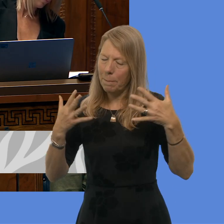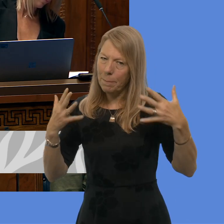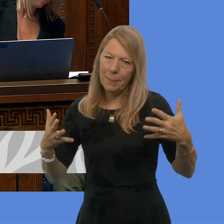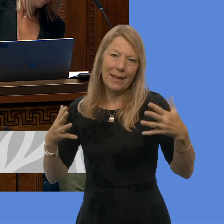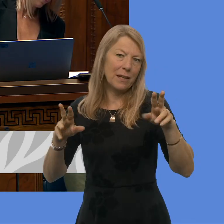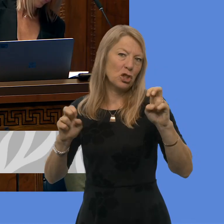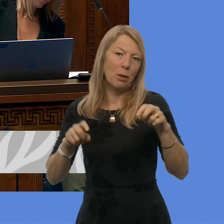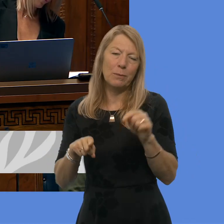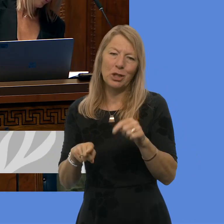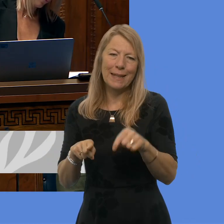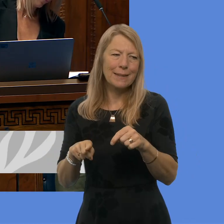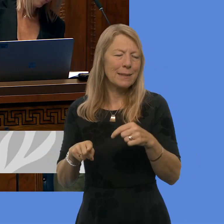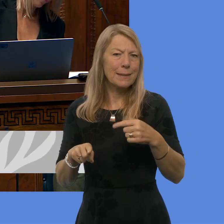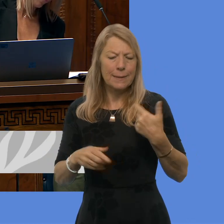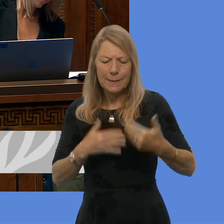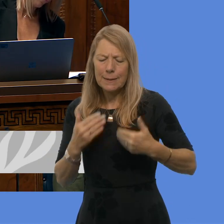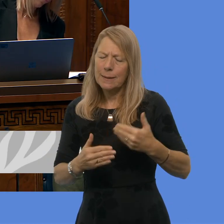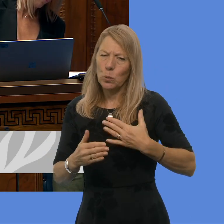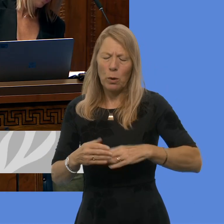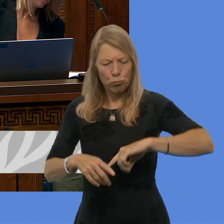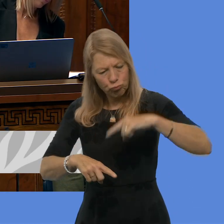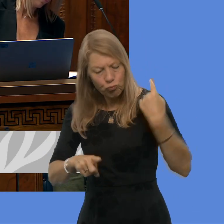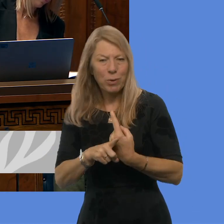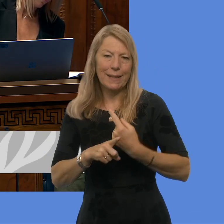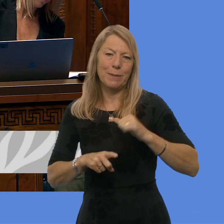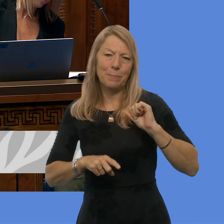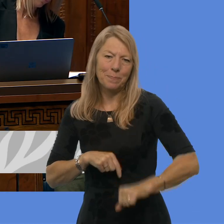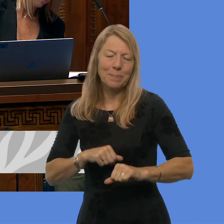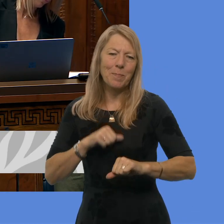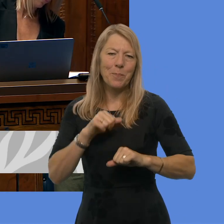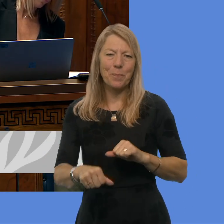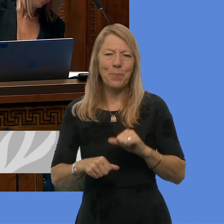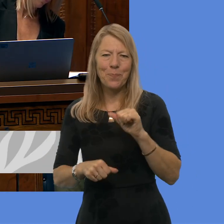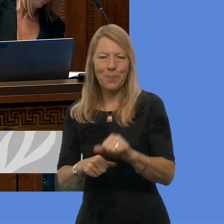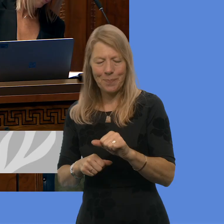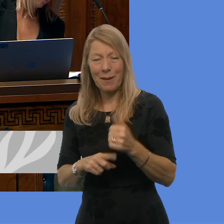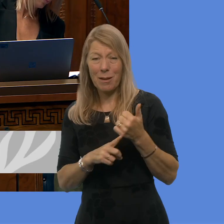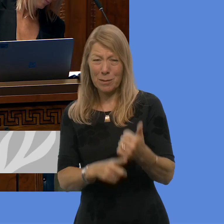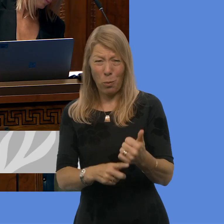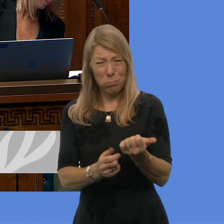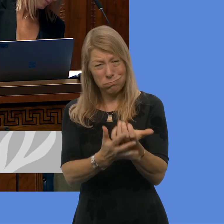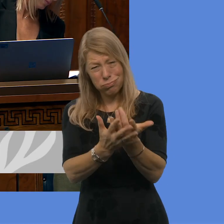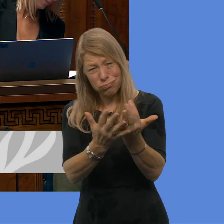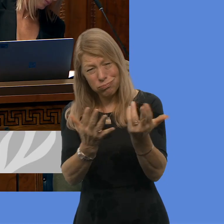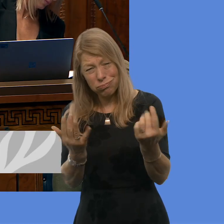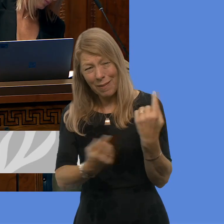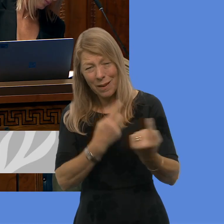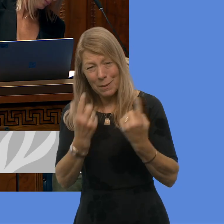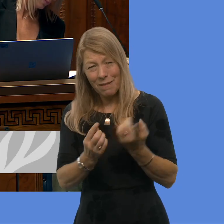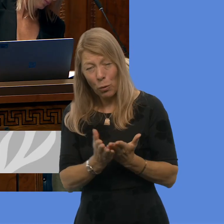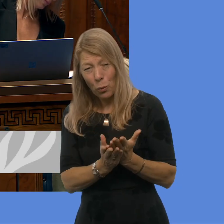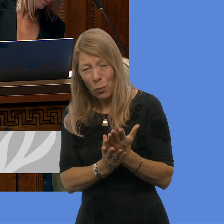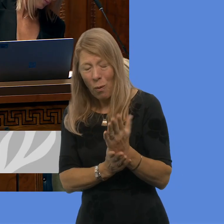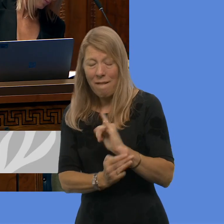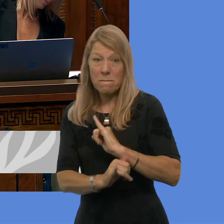we're very determined to make sure that we do everything that we can to support all those victims and survivors. I'm glad to say we're making some progress